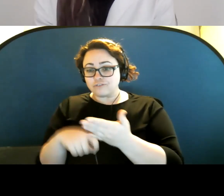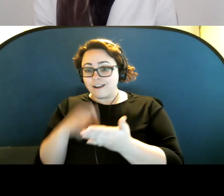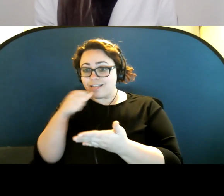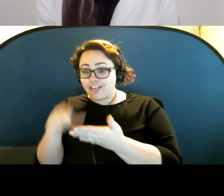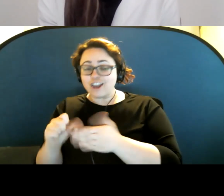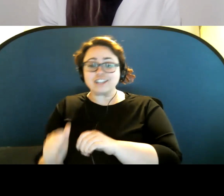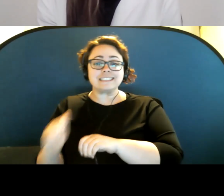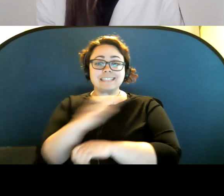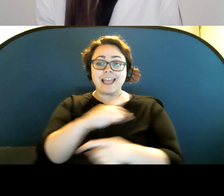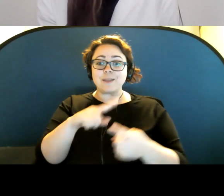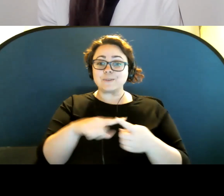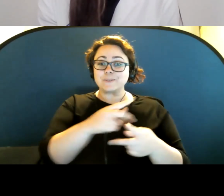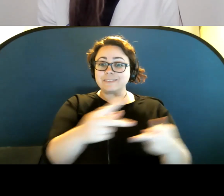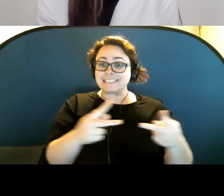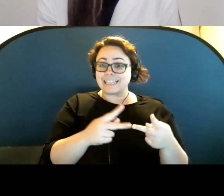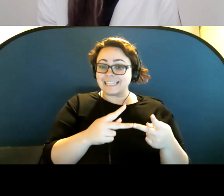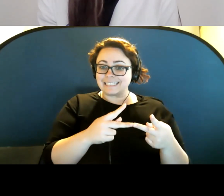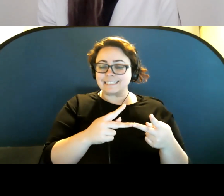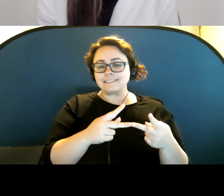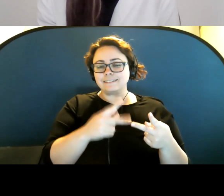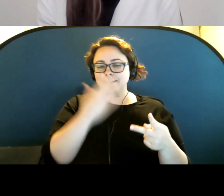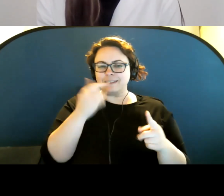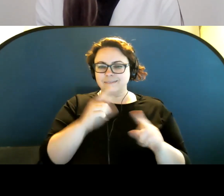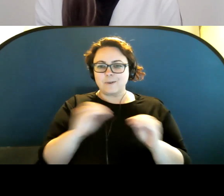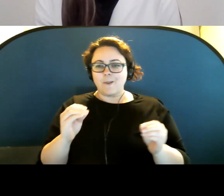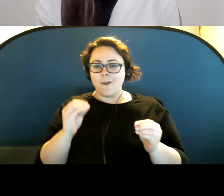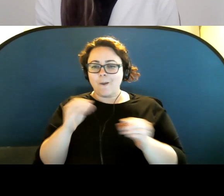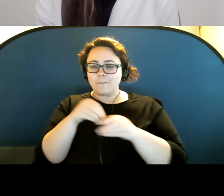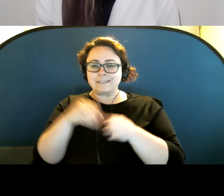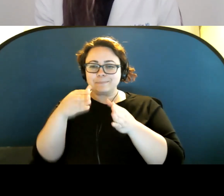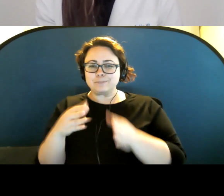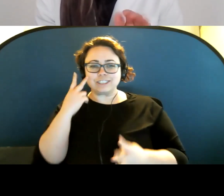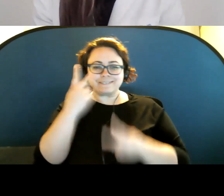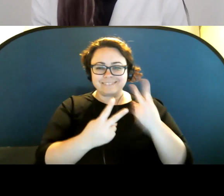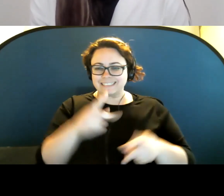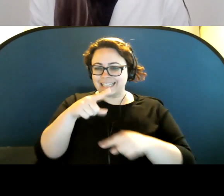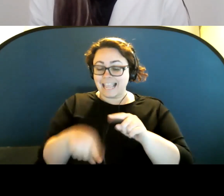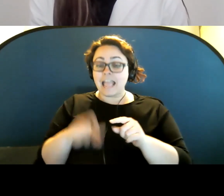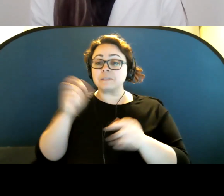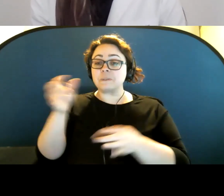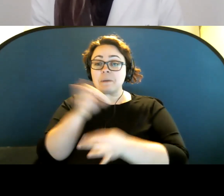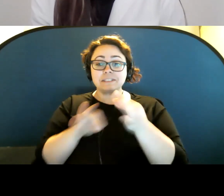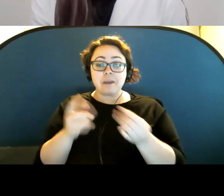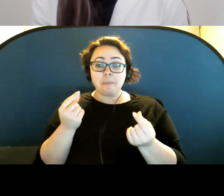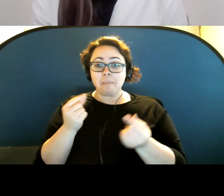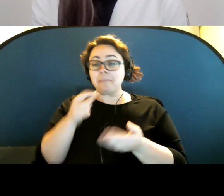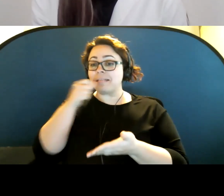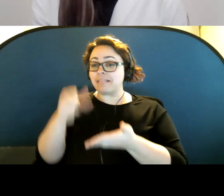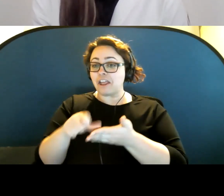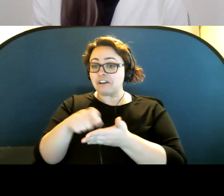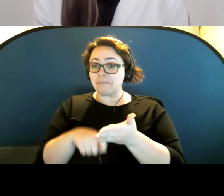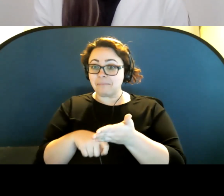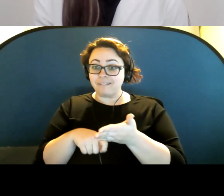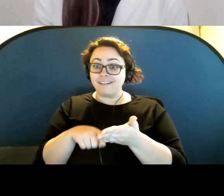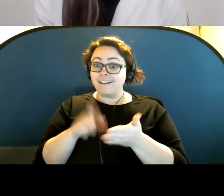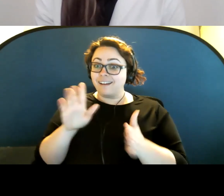the facilities that aren't allowing visitors. So that can be a really nice thing. And believe it or not, our elders can learn to